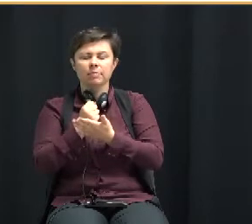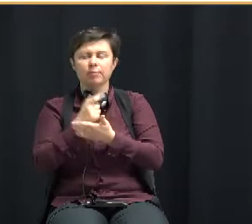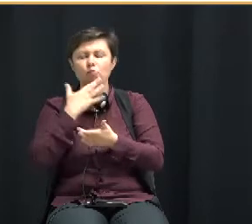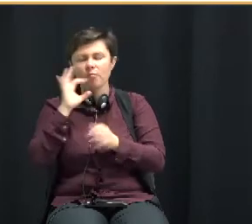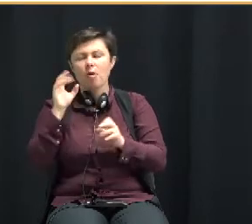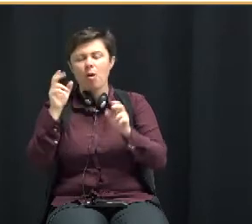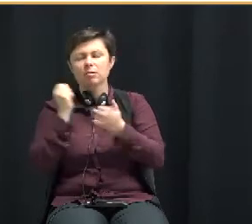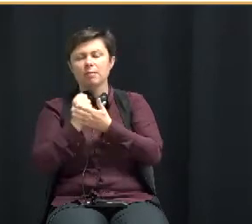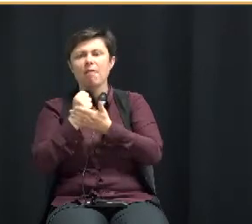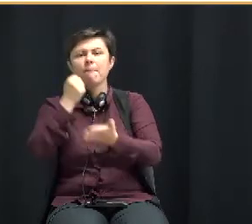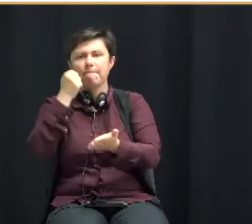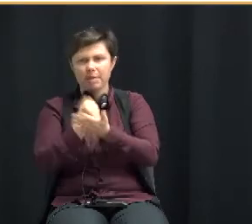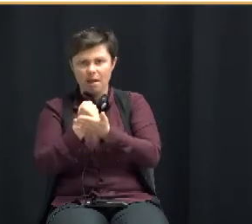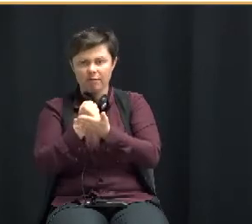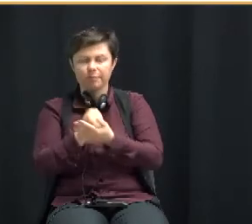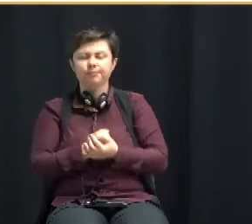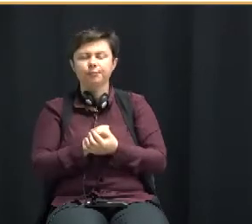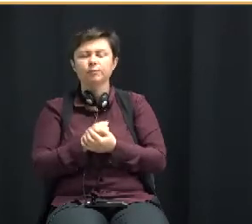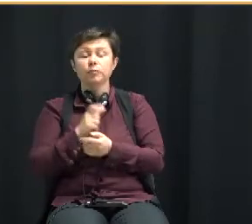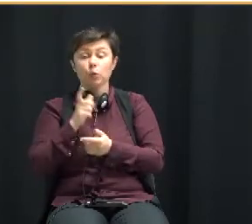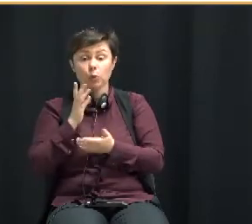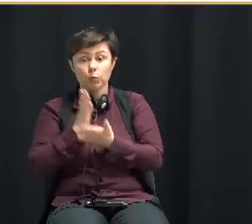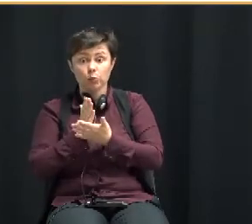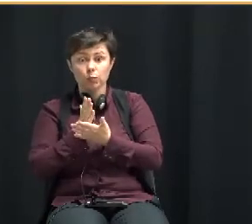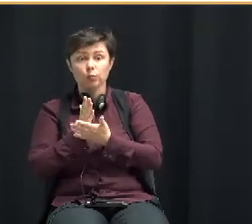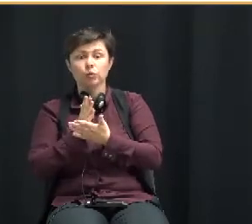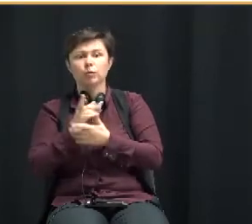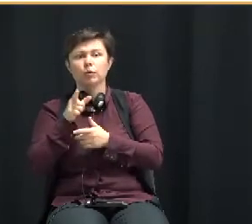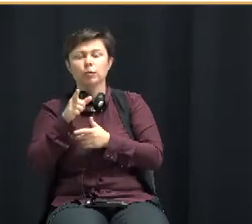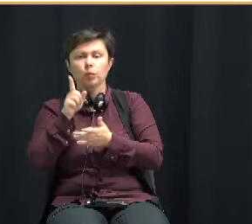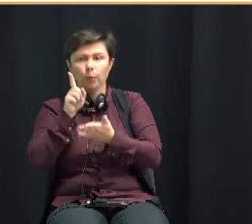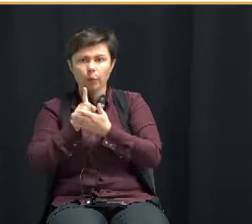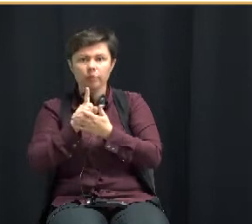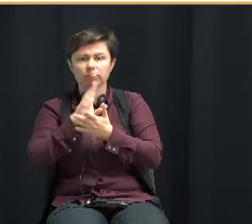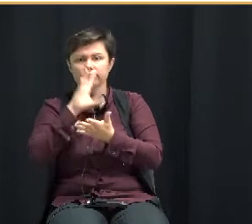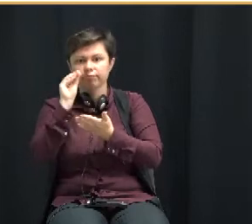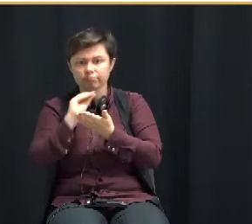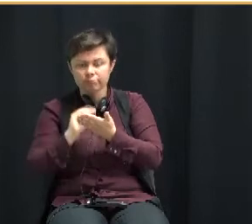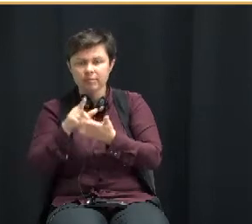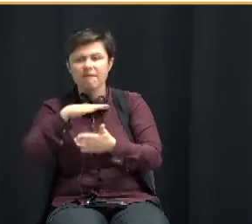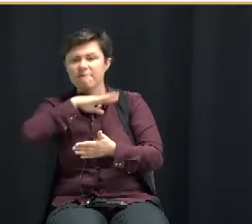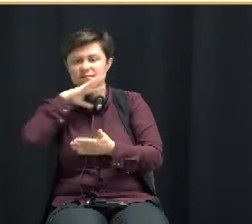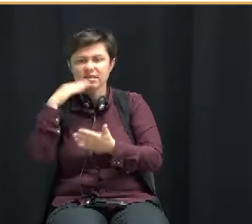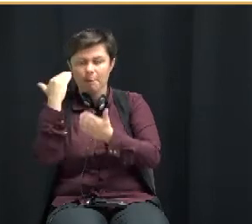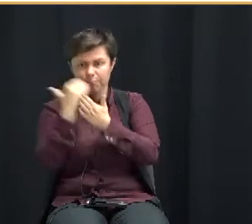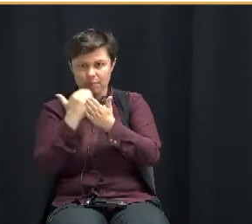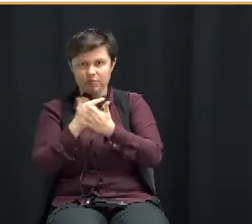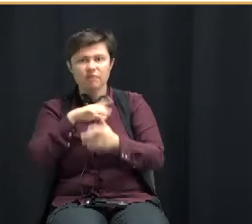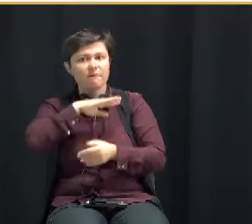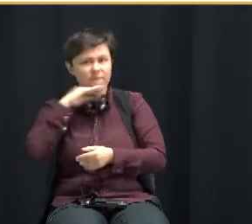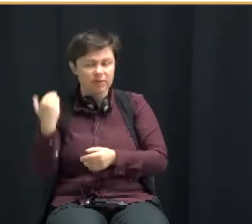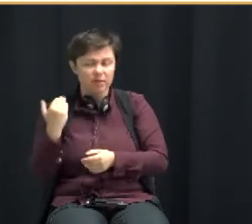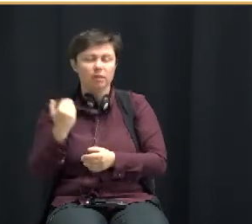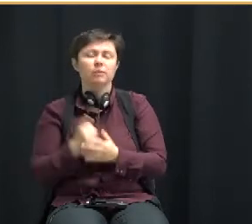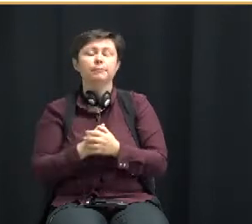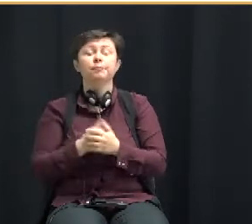And now the legal issue in our country. Do the current regulations, are